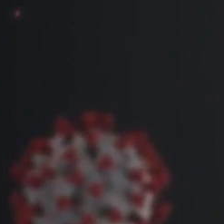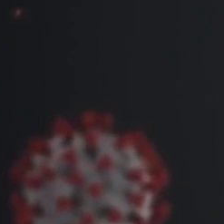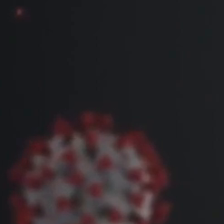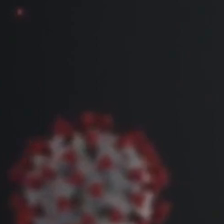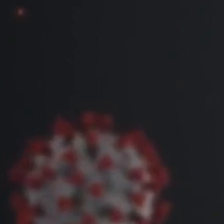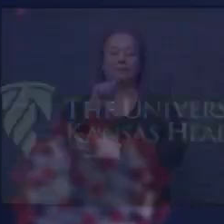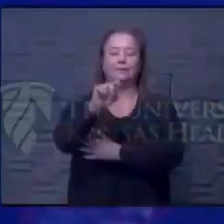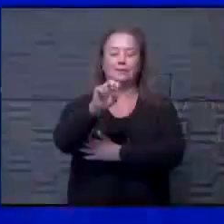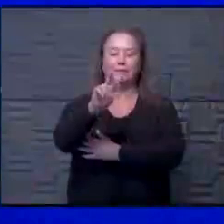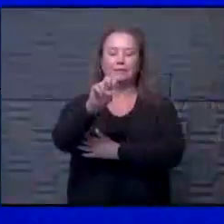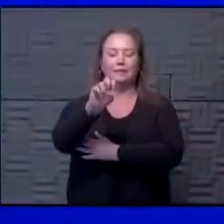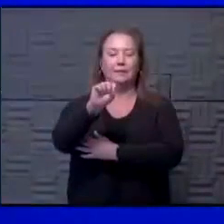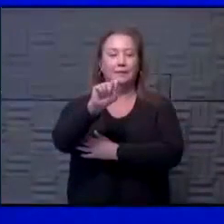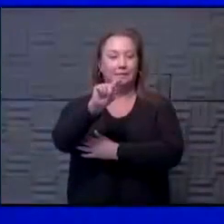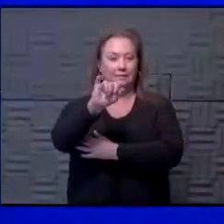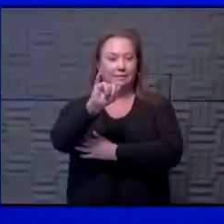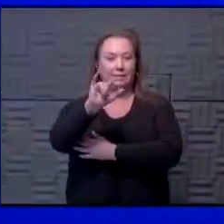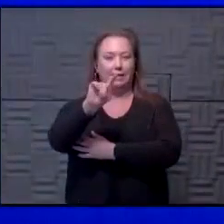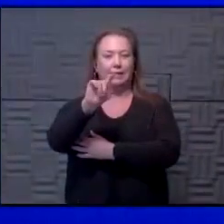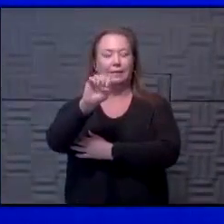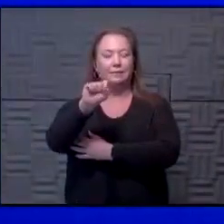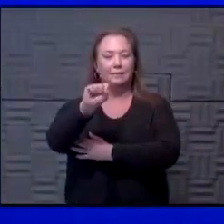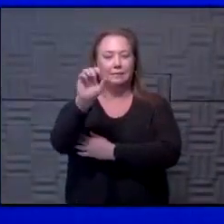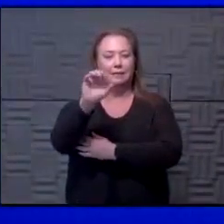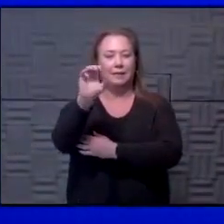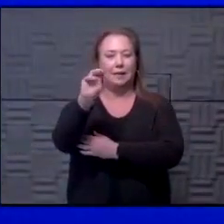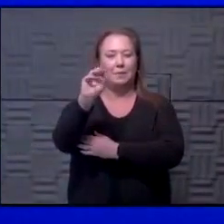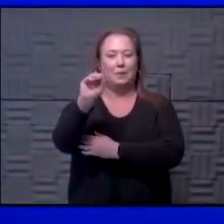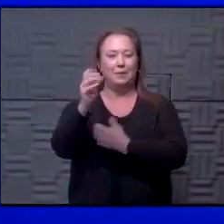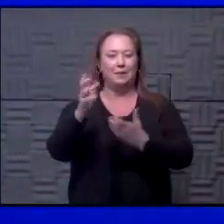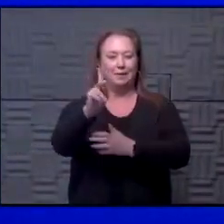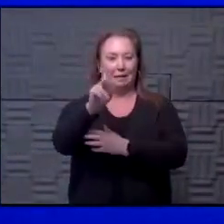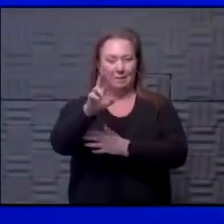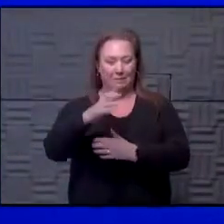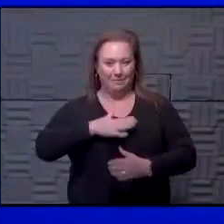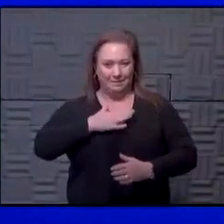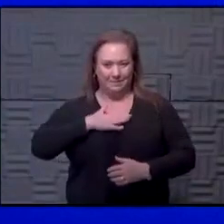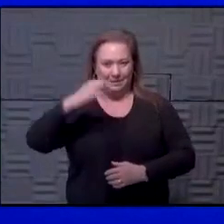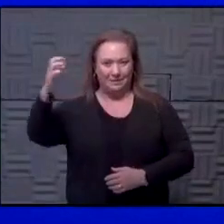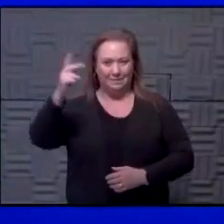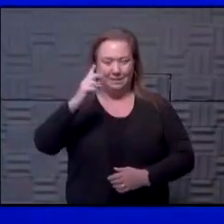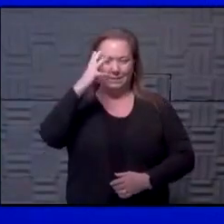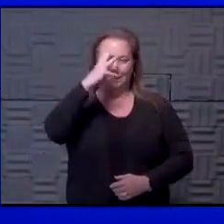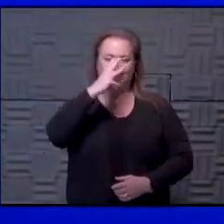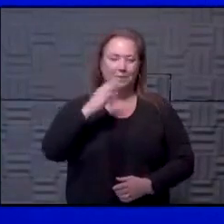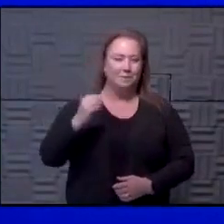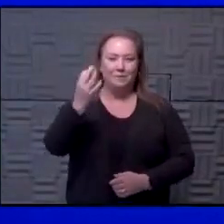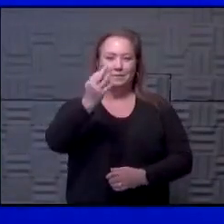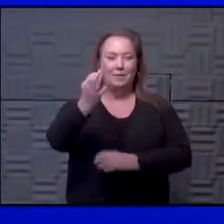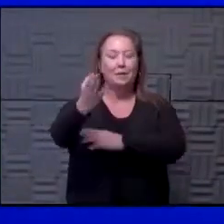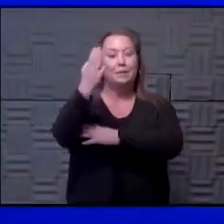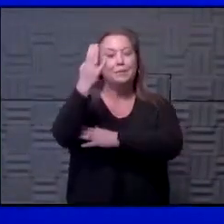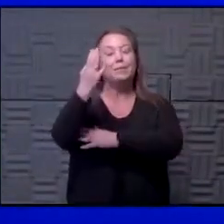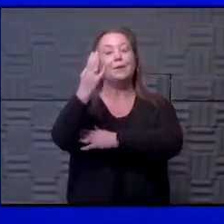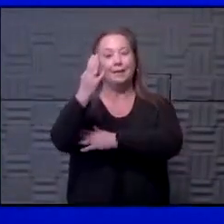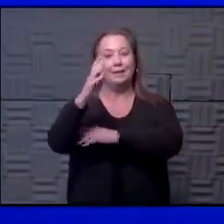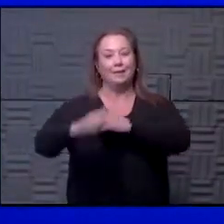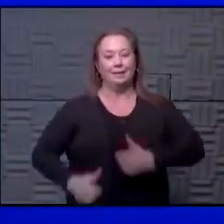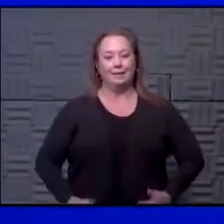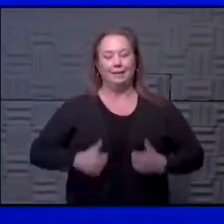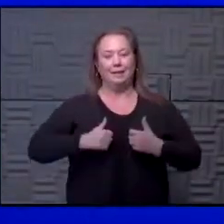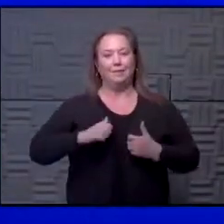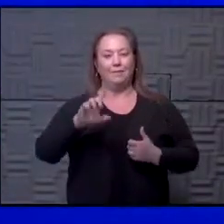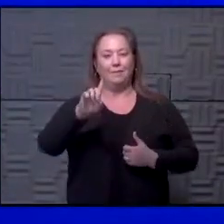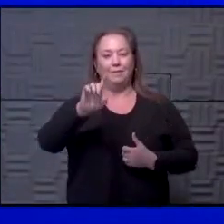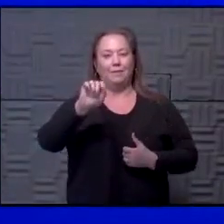Hey, good morning. Steve Stites, Chief Medical Officer at the University of Kansas Health System. Delighted to be back with you on this beautiful Friday morning, broadcasting live from the